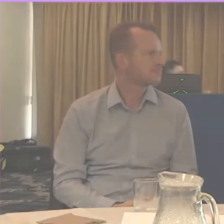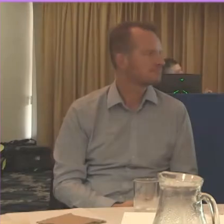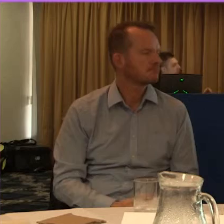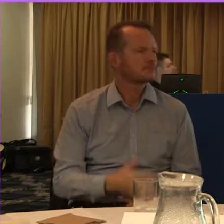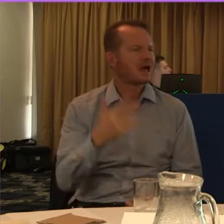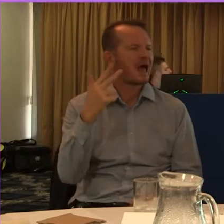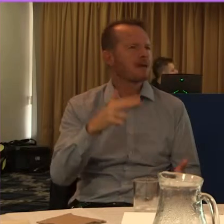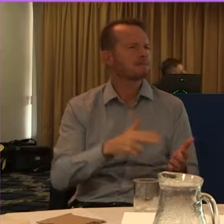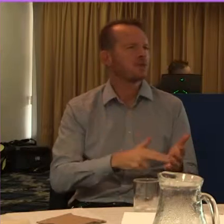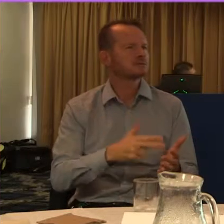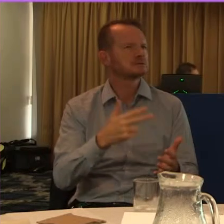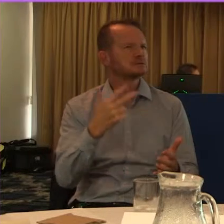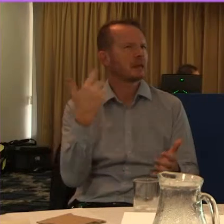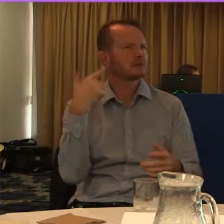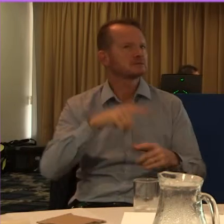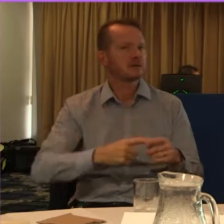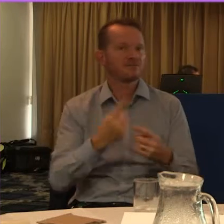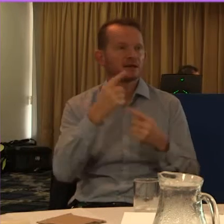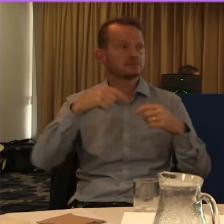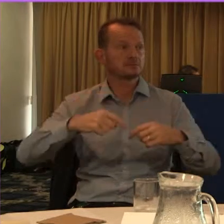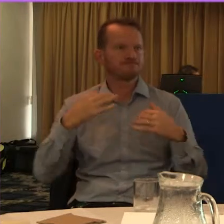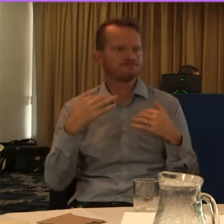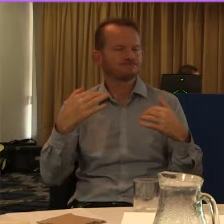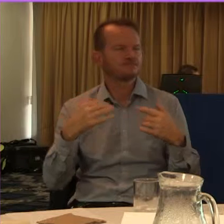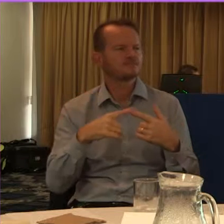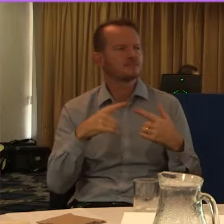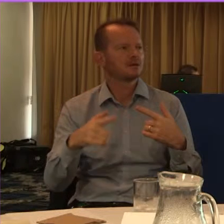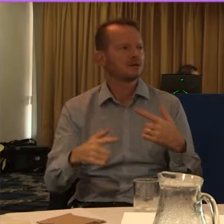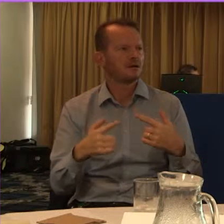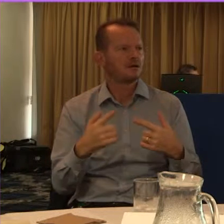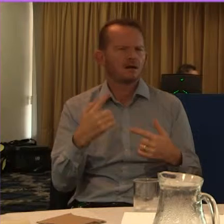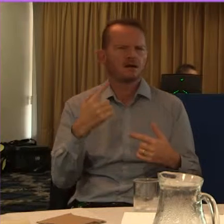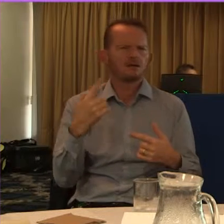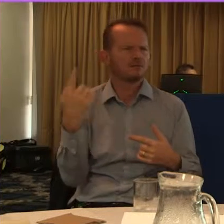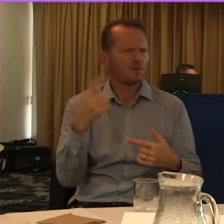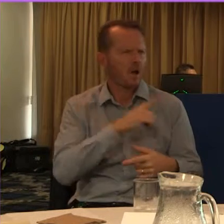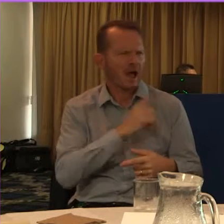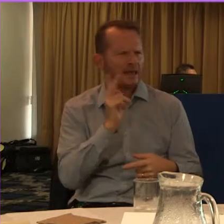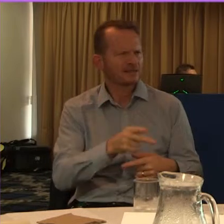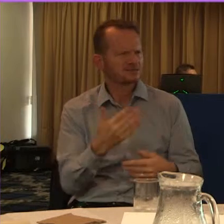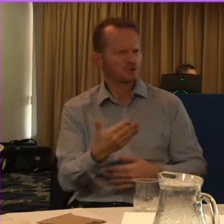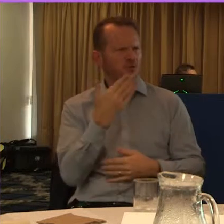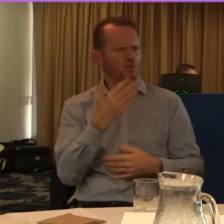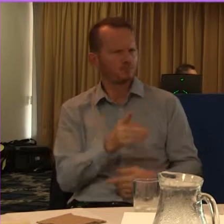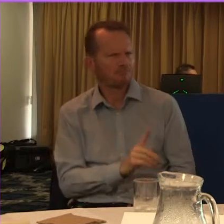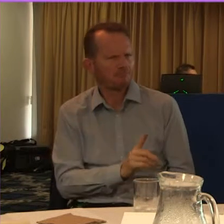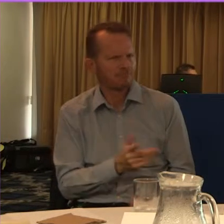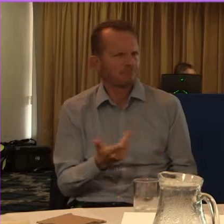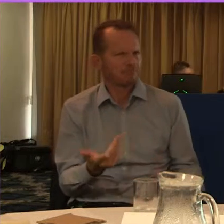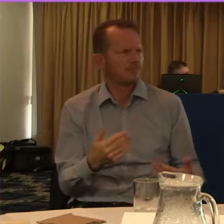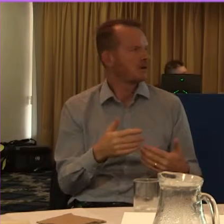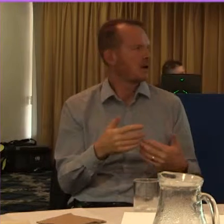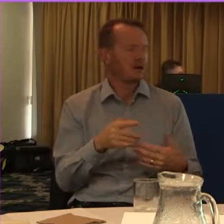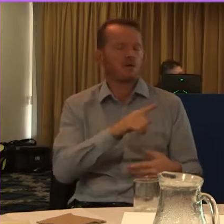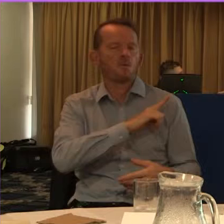It's been about 8 months since our last event, and some of you may have wondered why we've had another one so soon. And I think